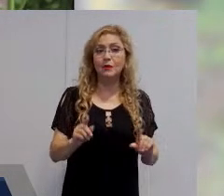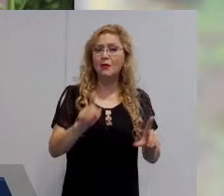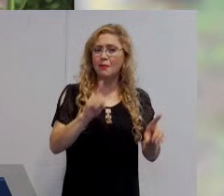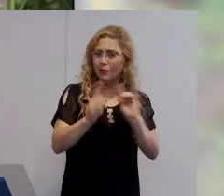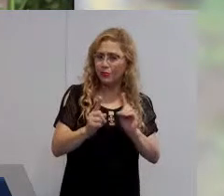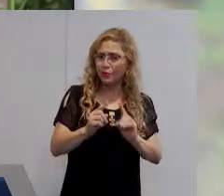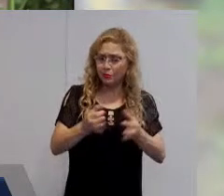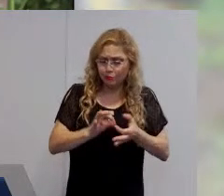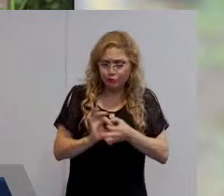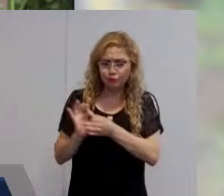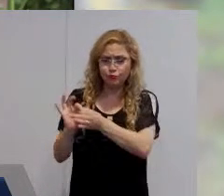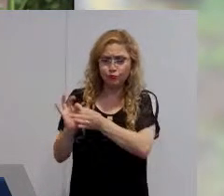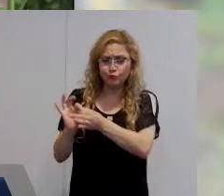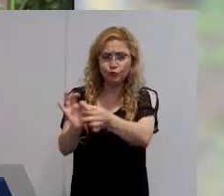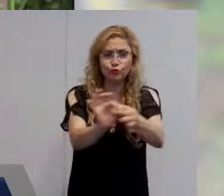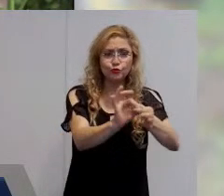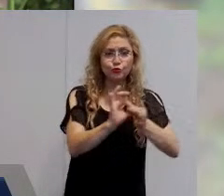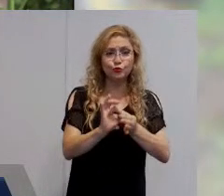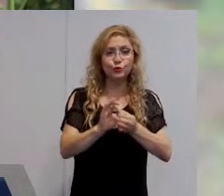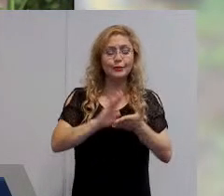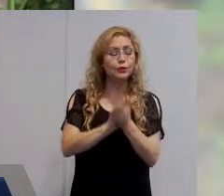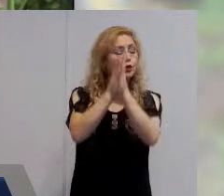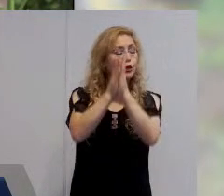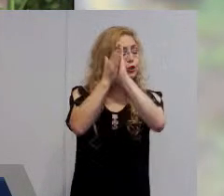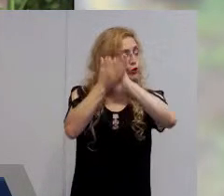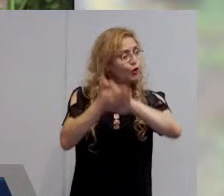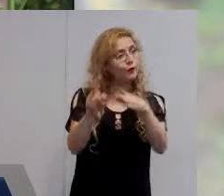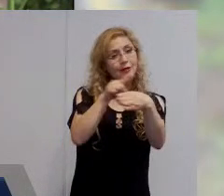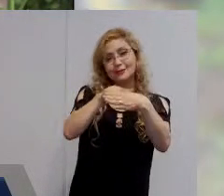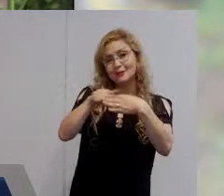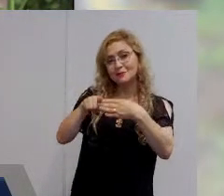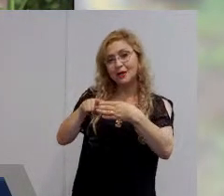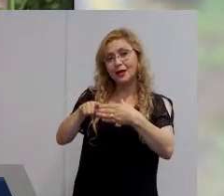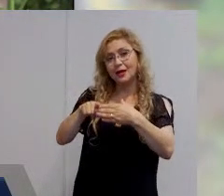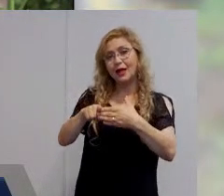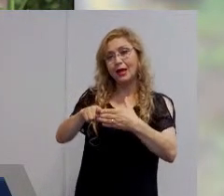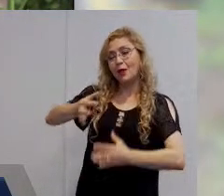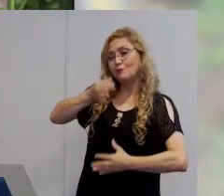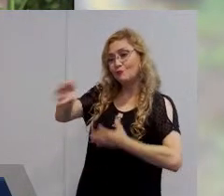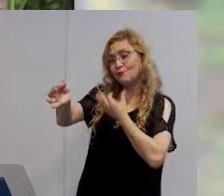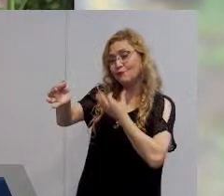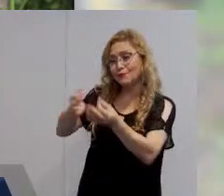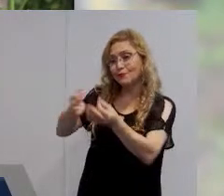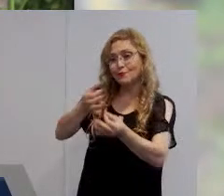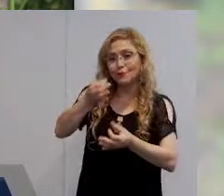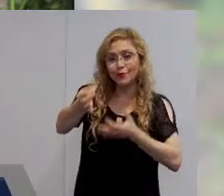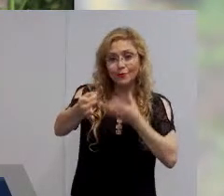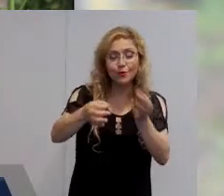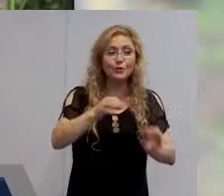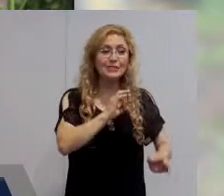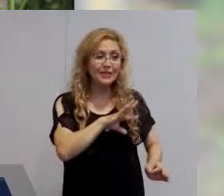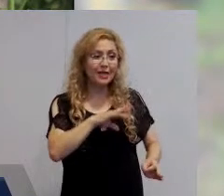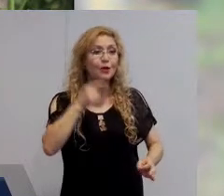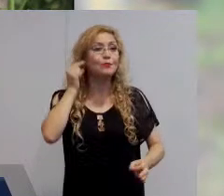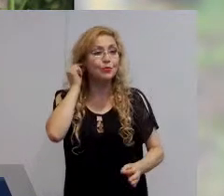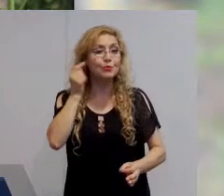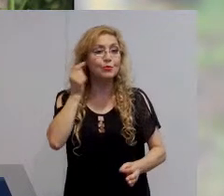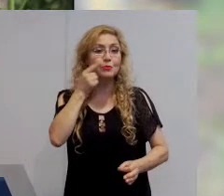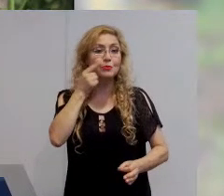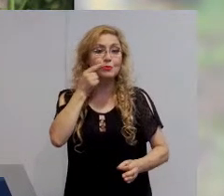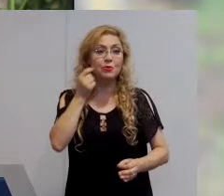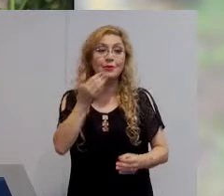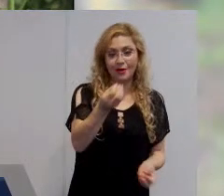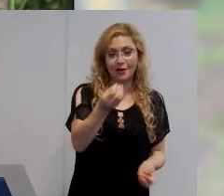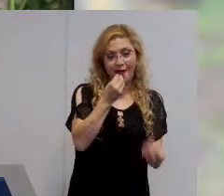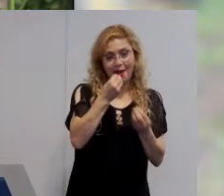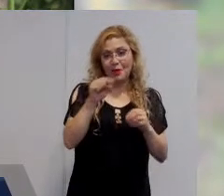on trade. Collaborative logistics, and every week we say to Chileans, which are the best